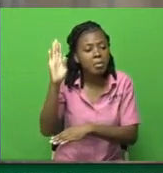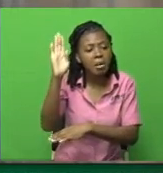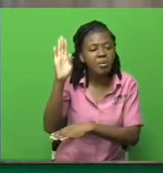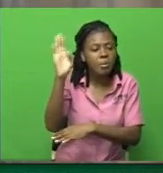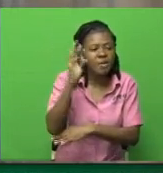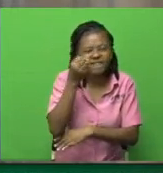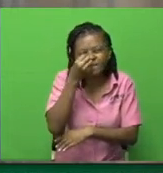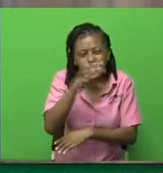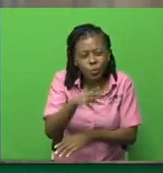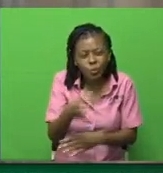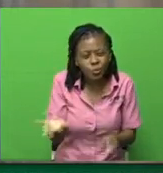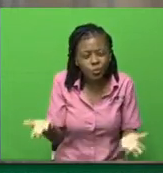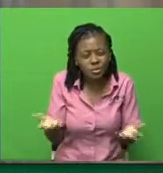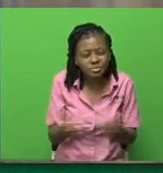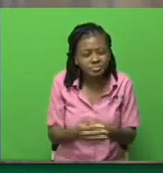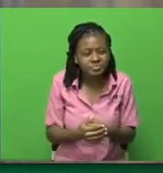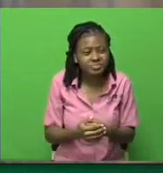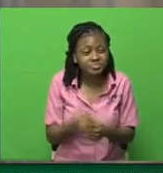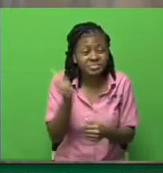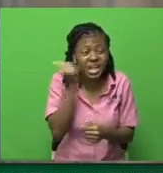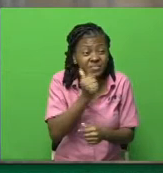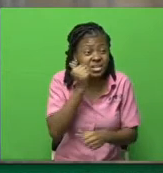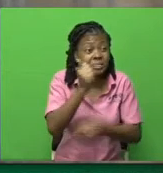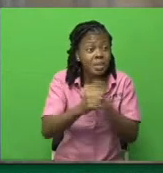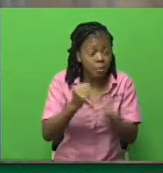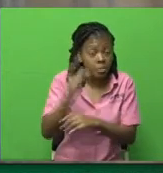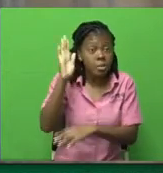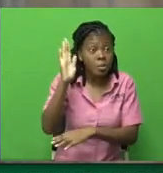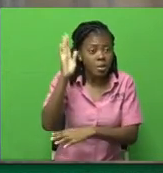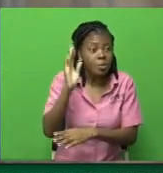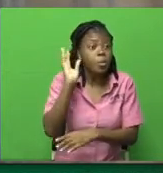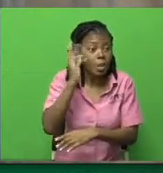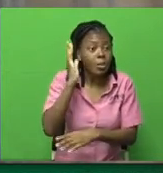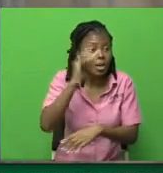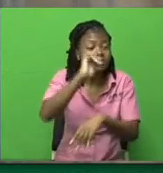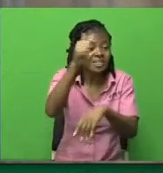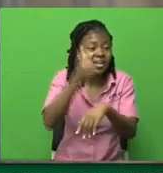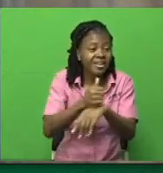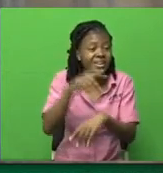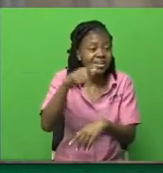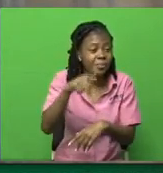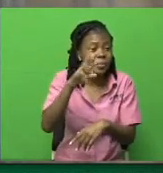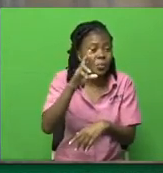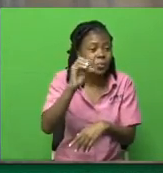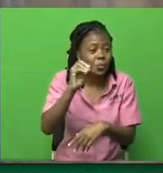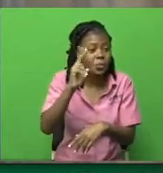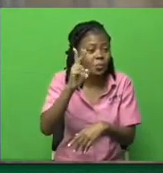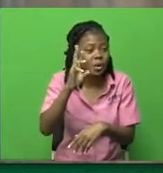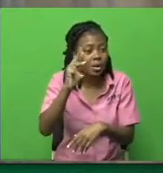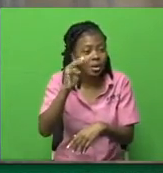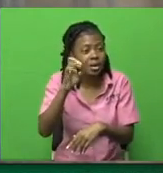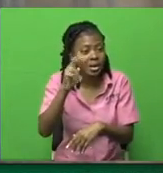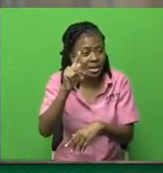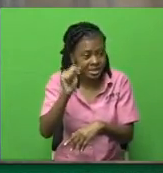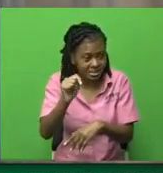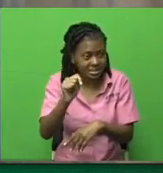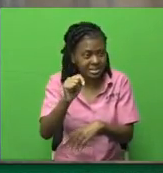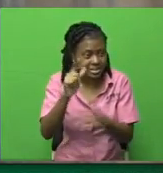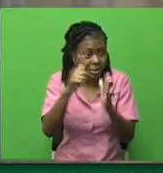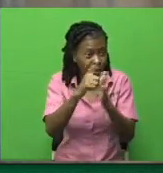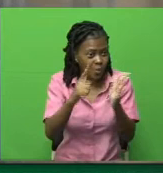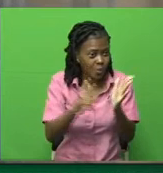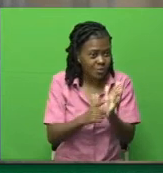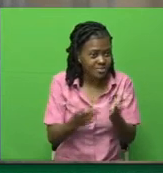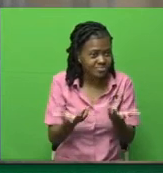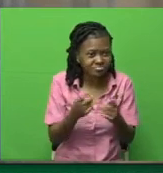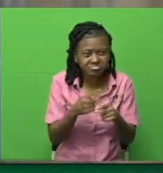every year promise implementation of the procurement legislation according to the chairman of the office of procurement legit